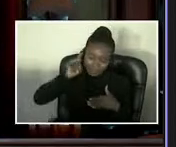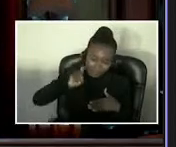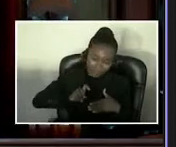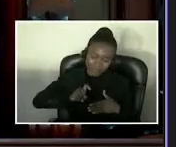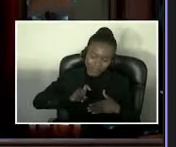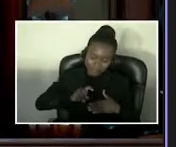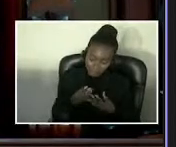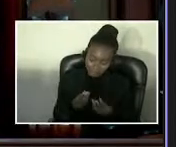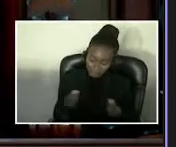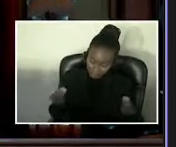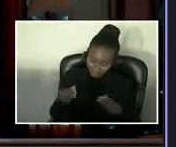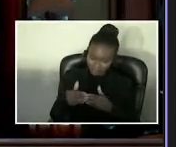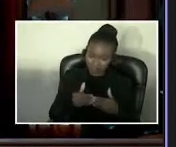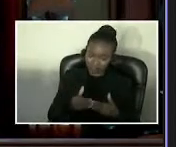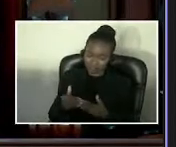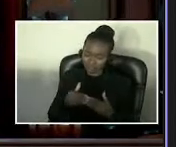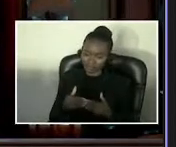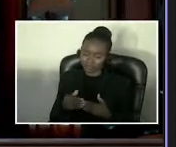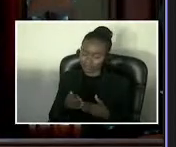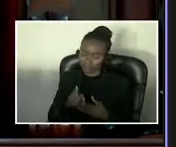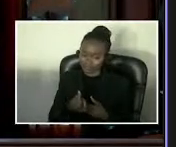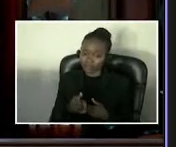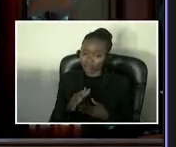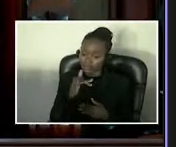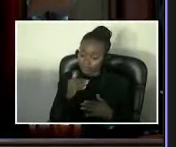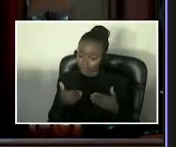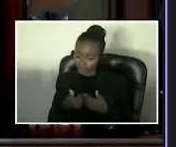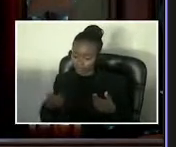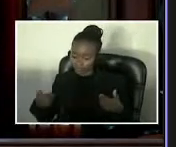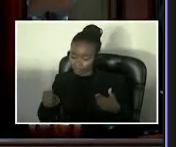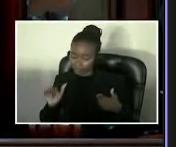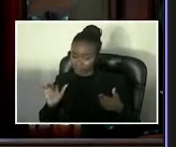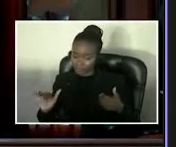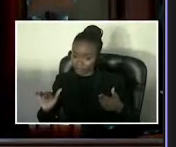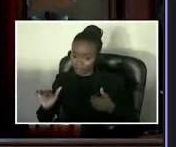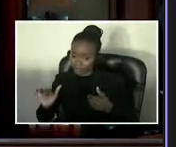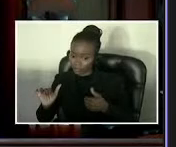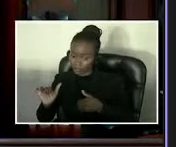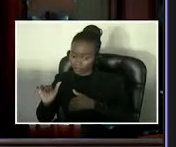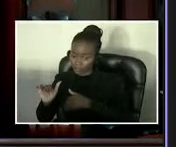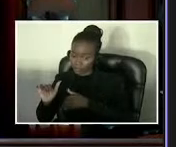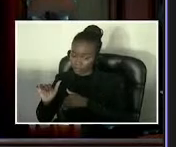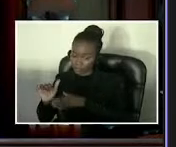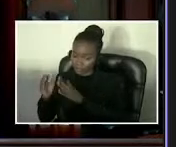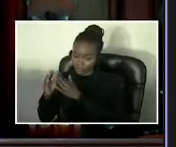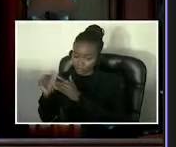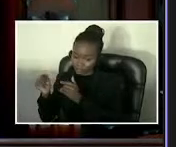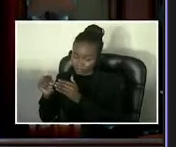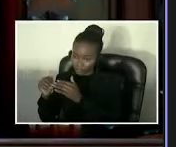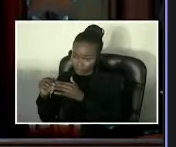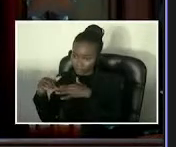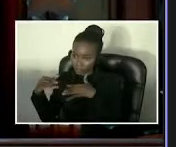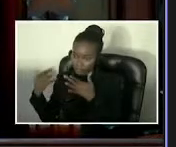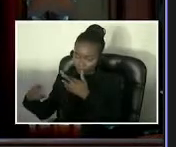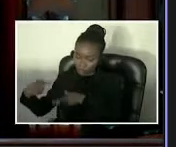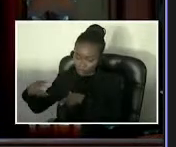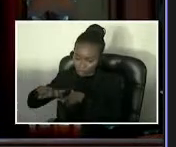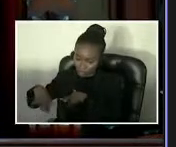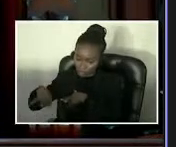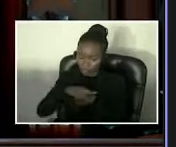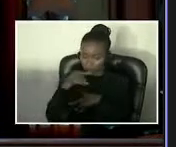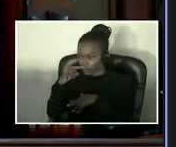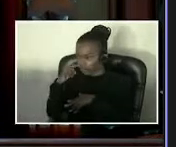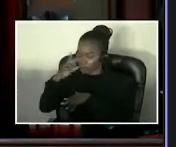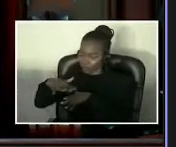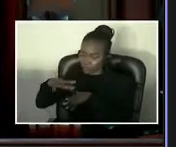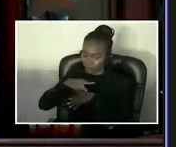the huge divide between urban and rural areas it is about decent education for all our people socialism is about rolling